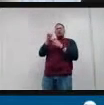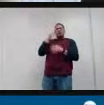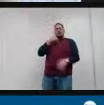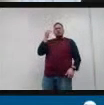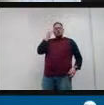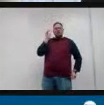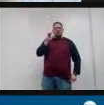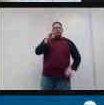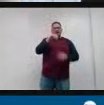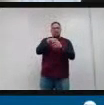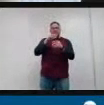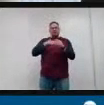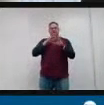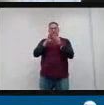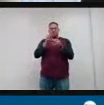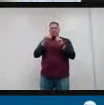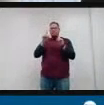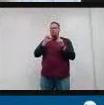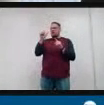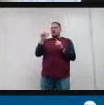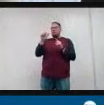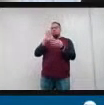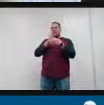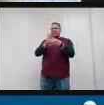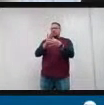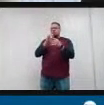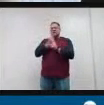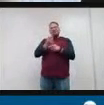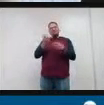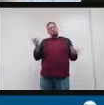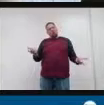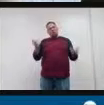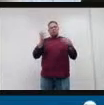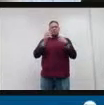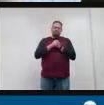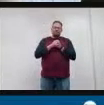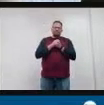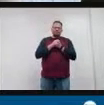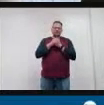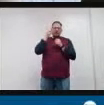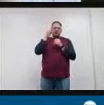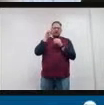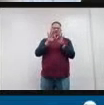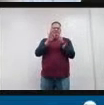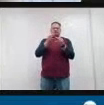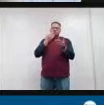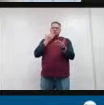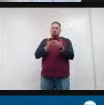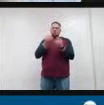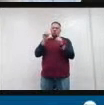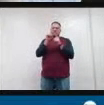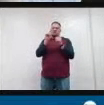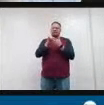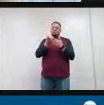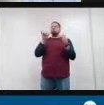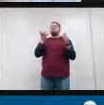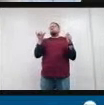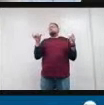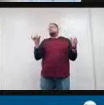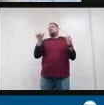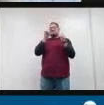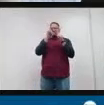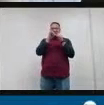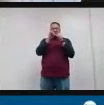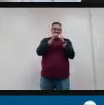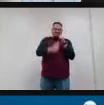my family, but we're not related, right? And so I think family is a good word that each individual